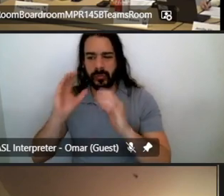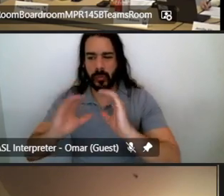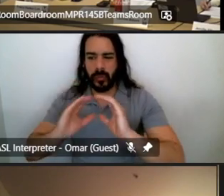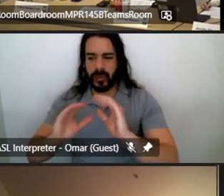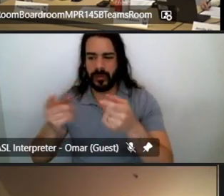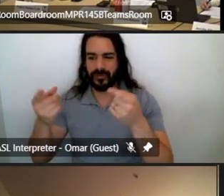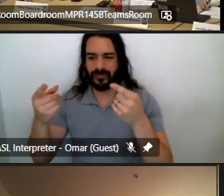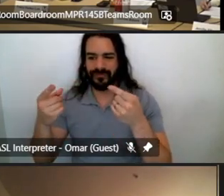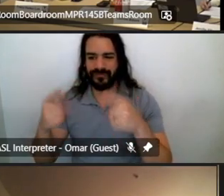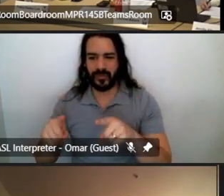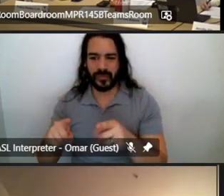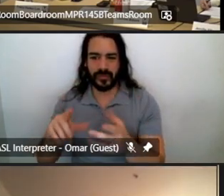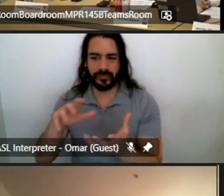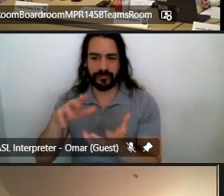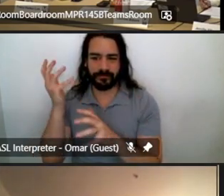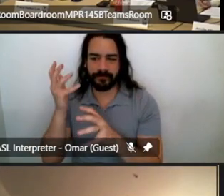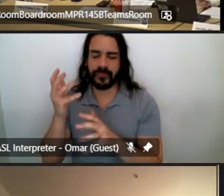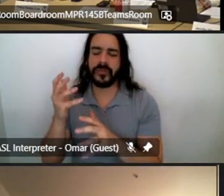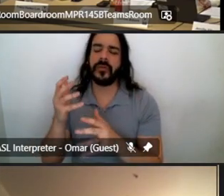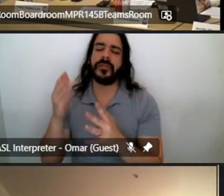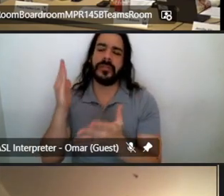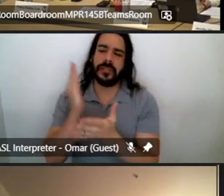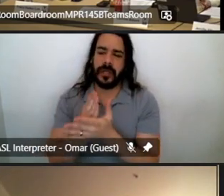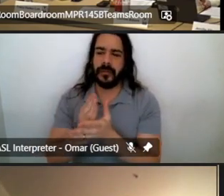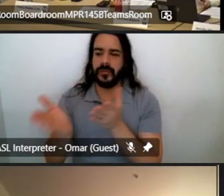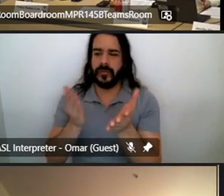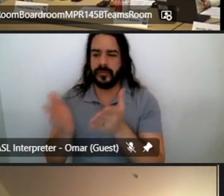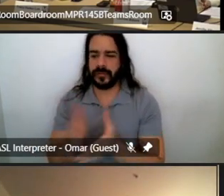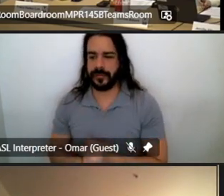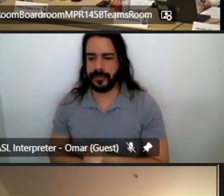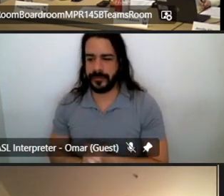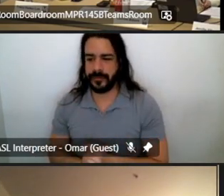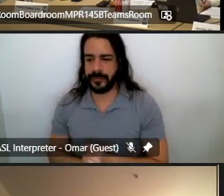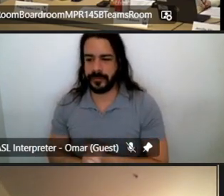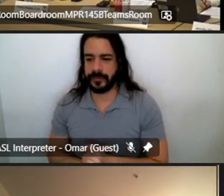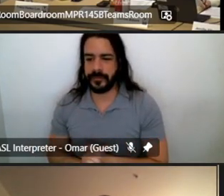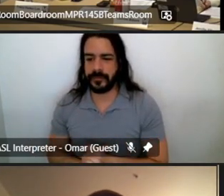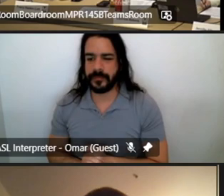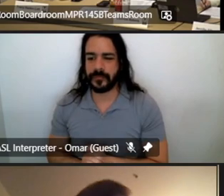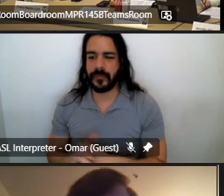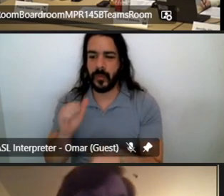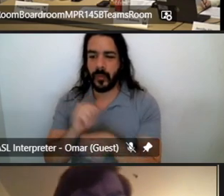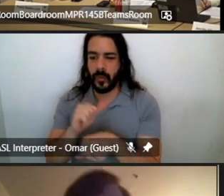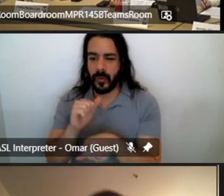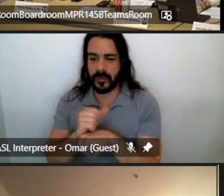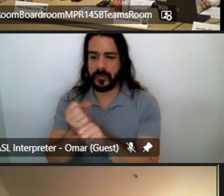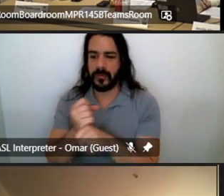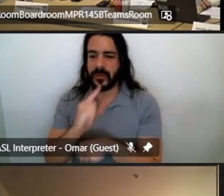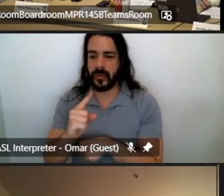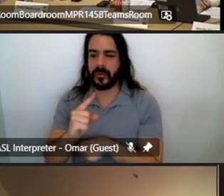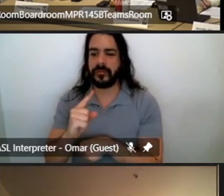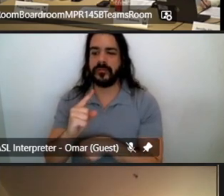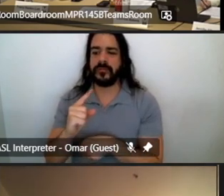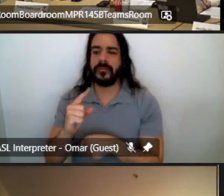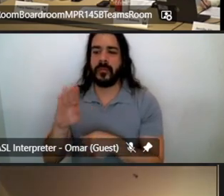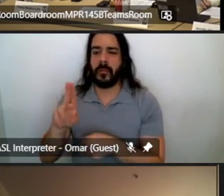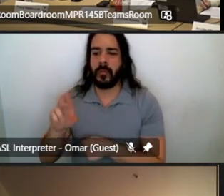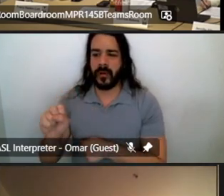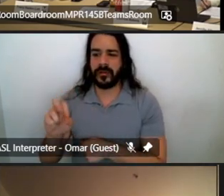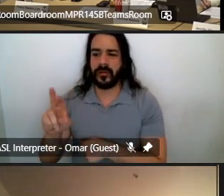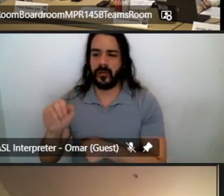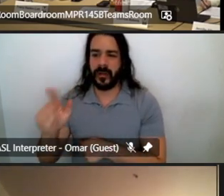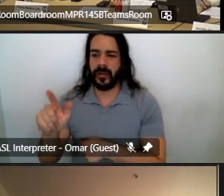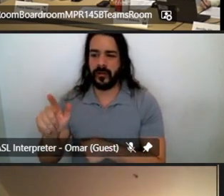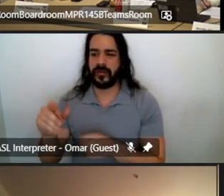service. We've included operational initiatives and capital projects to provide more frequent and reliable bus and rail service, as well